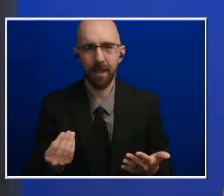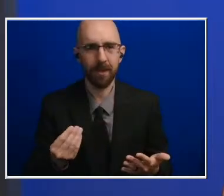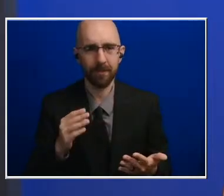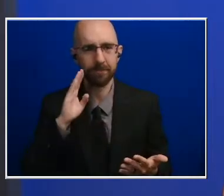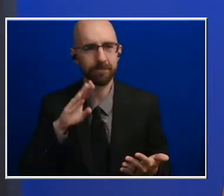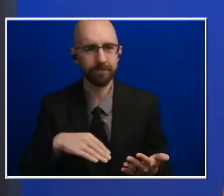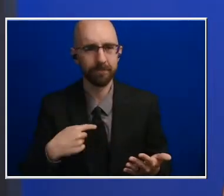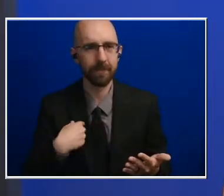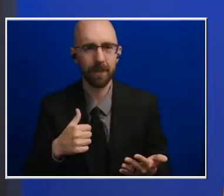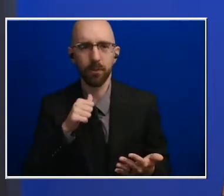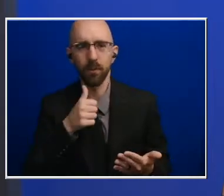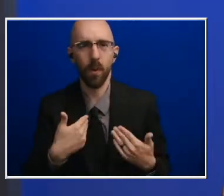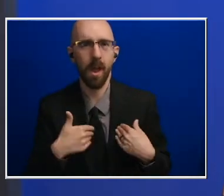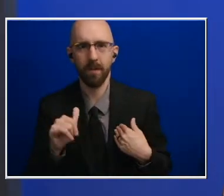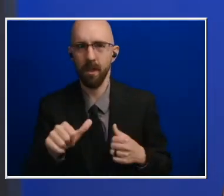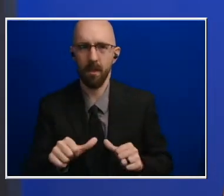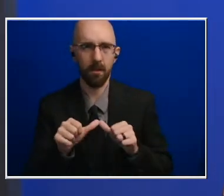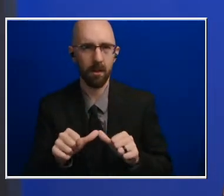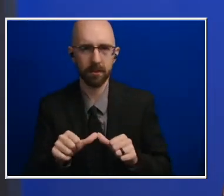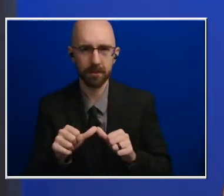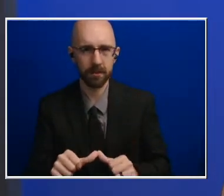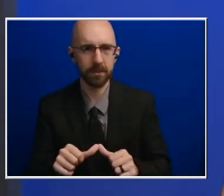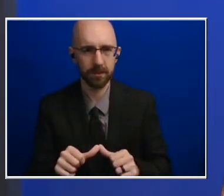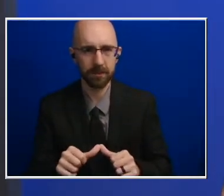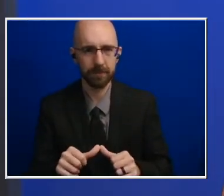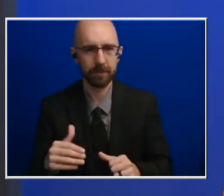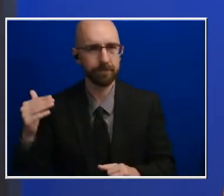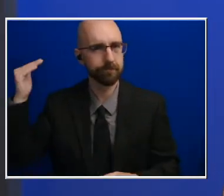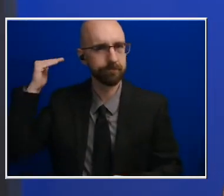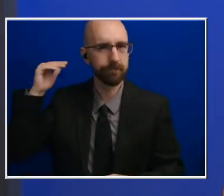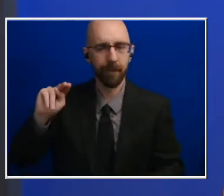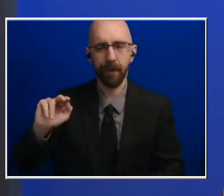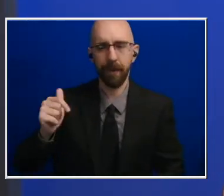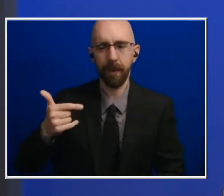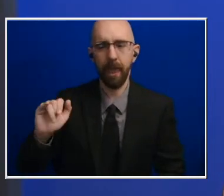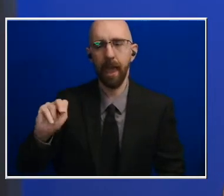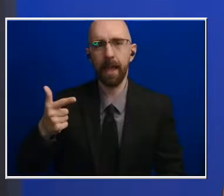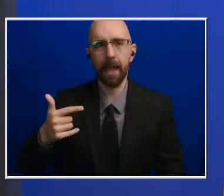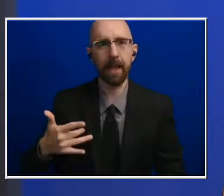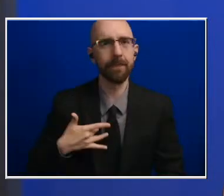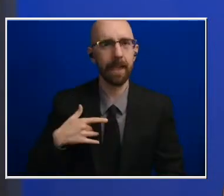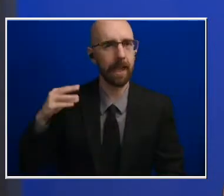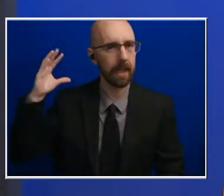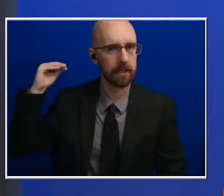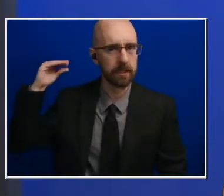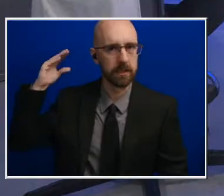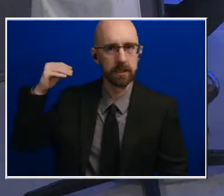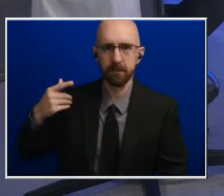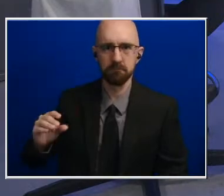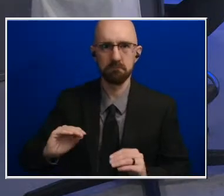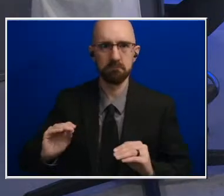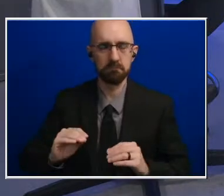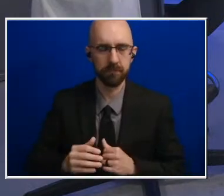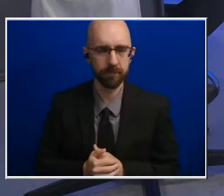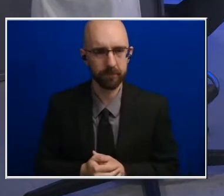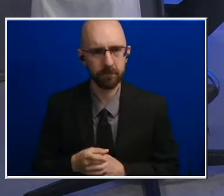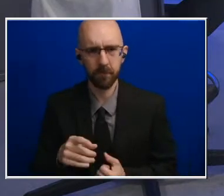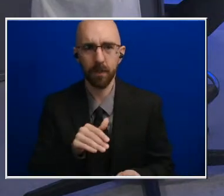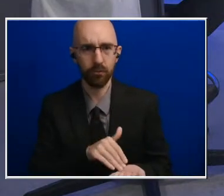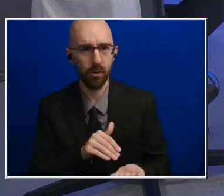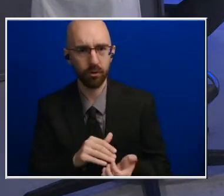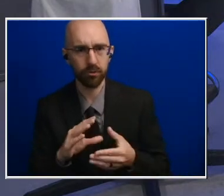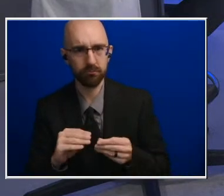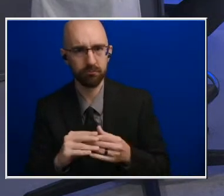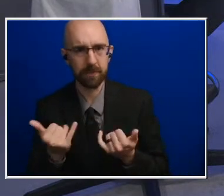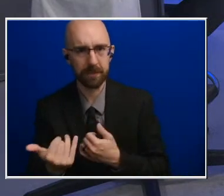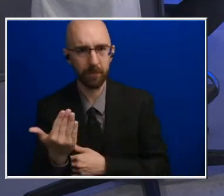that constant nagging fear in the back of my head. So. Well, your doctor said yeah. this morning, what, you light up a